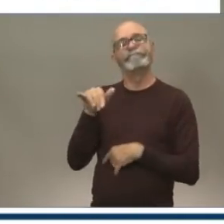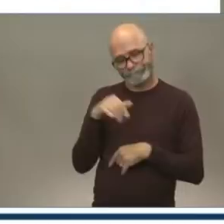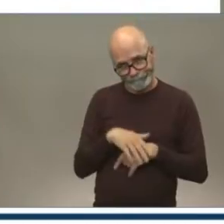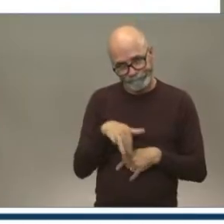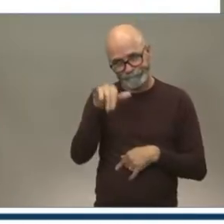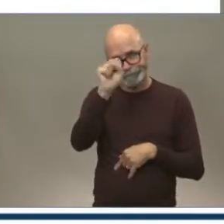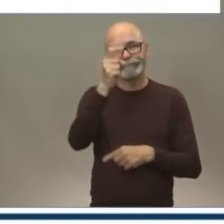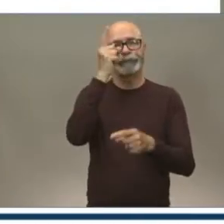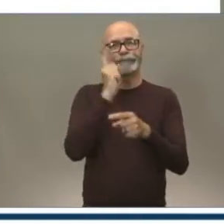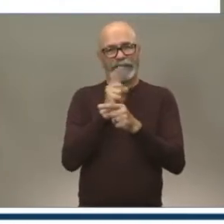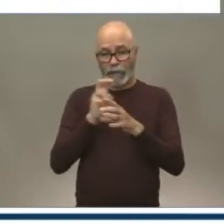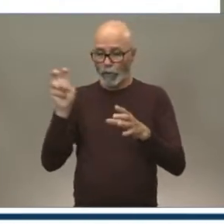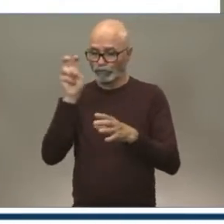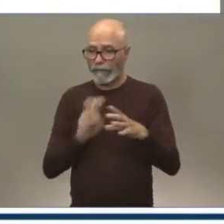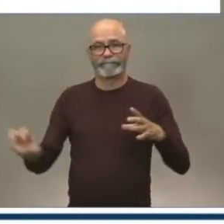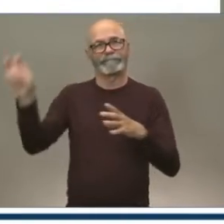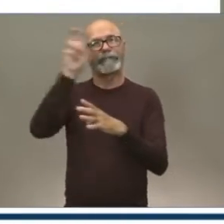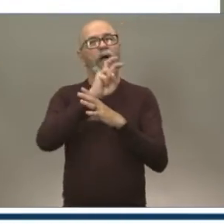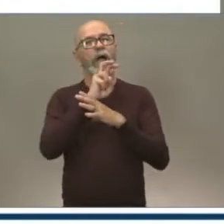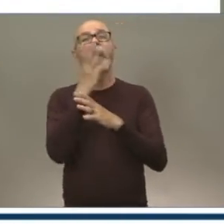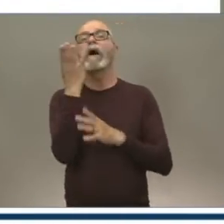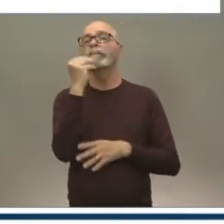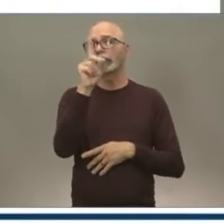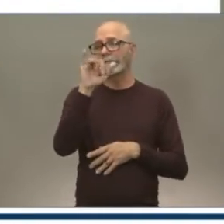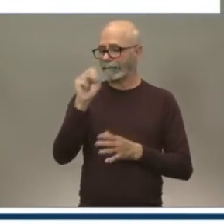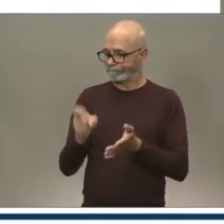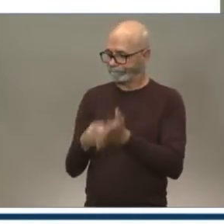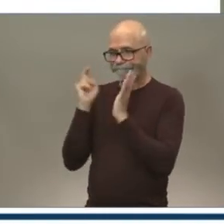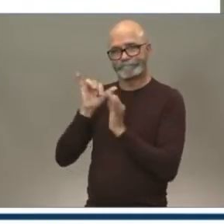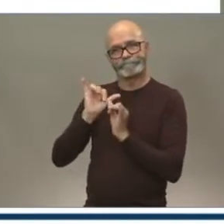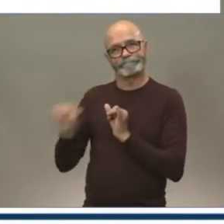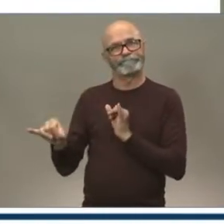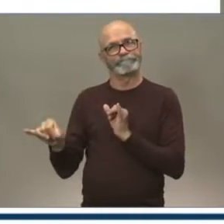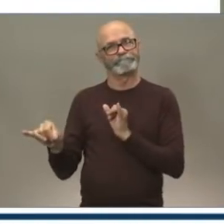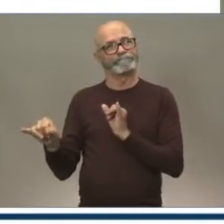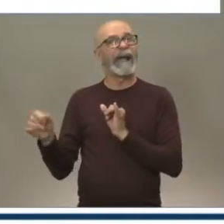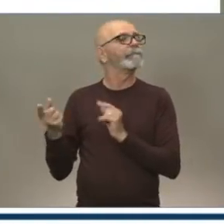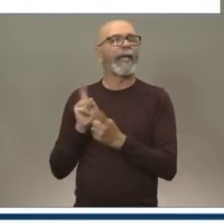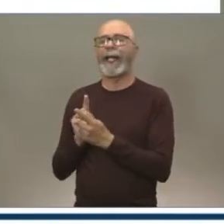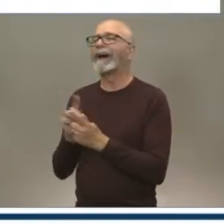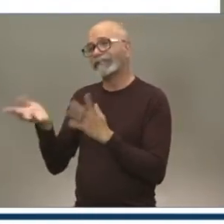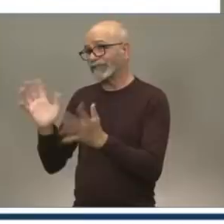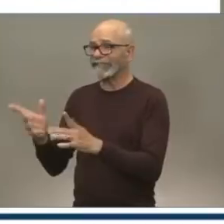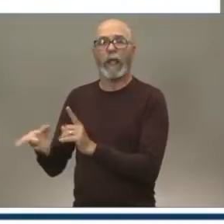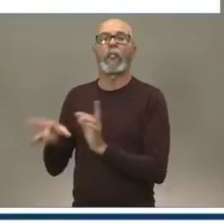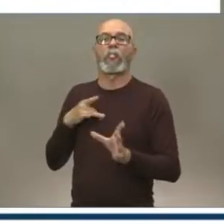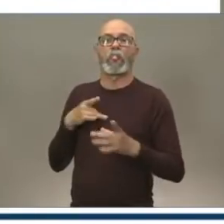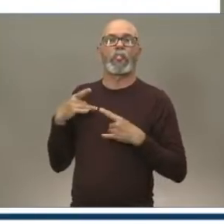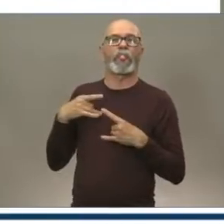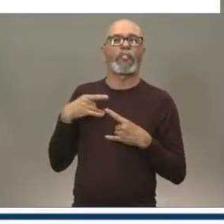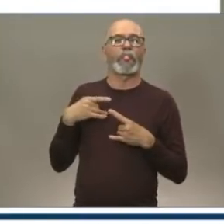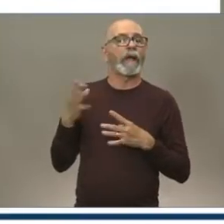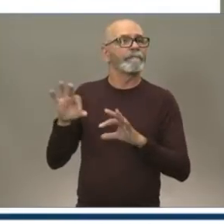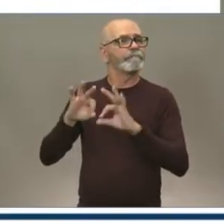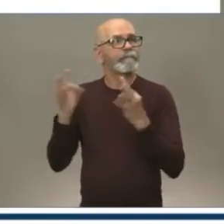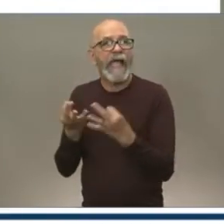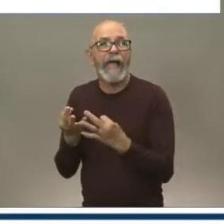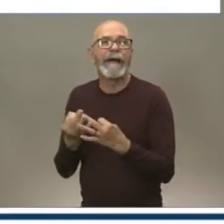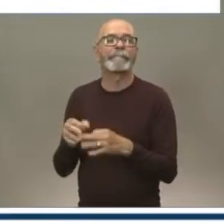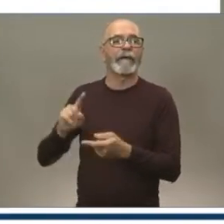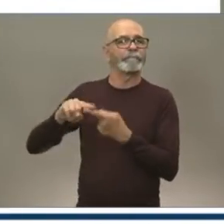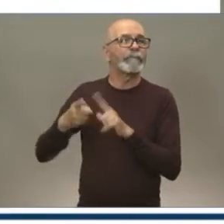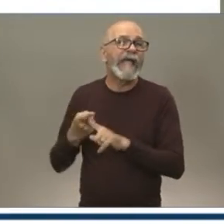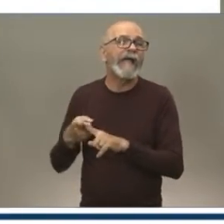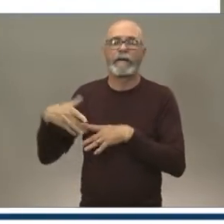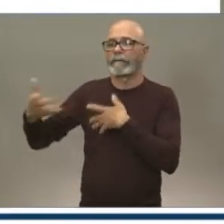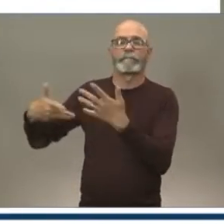all under quarantine, or when they do have close contacts, there are people who are quarantining like in a household with that case. And they're